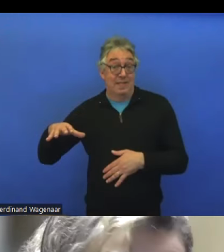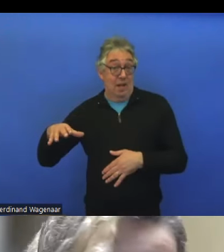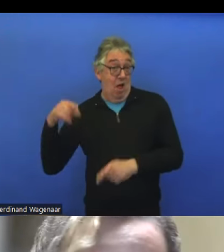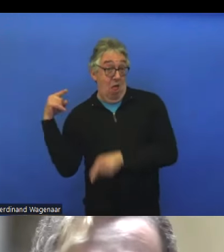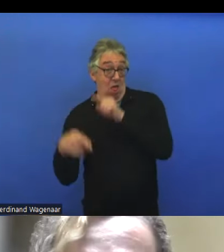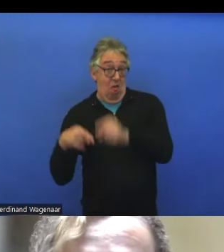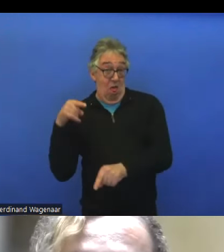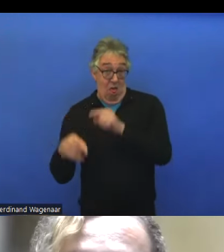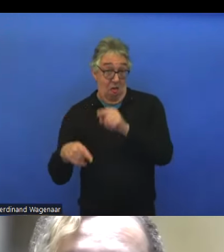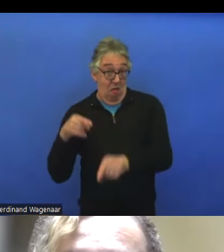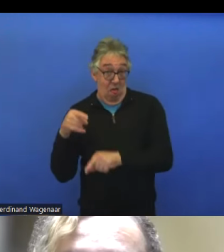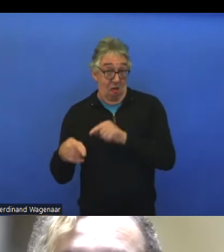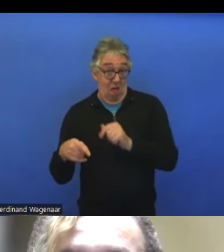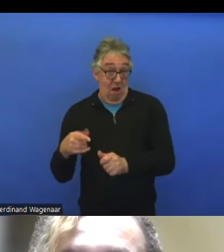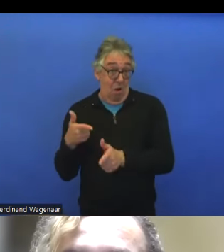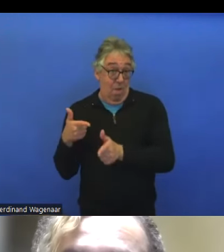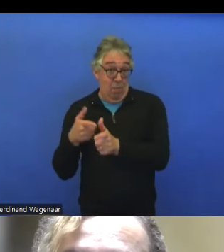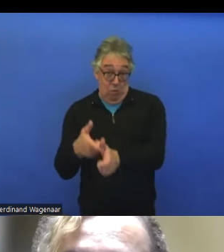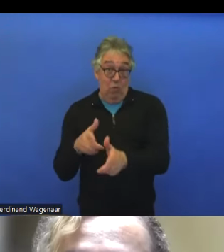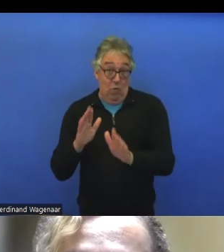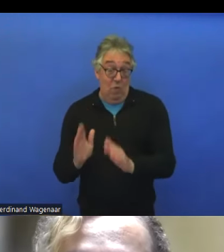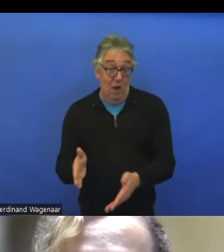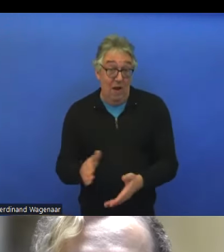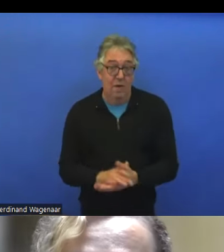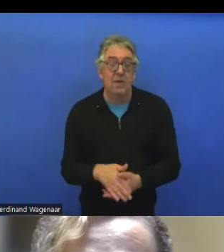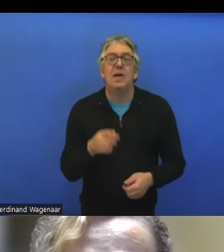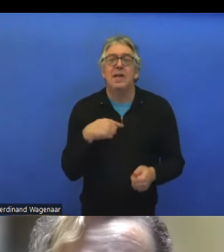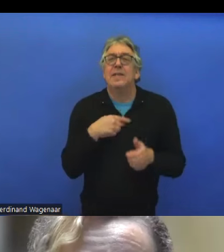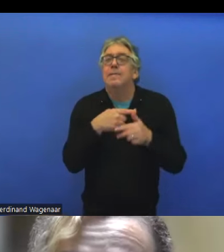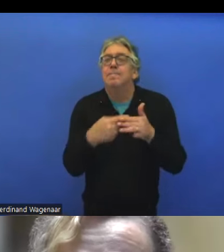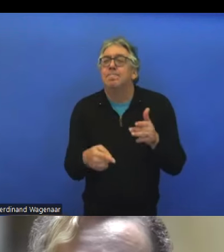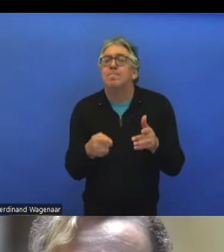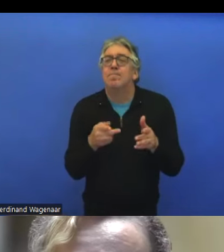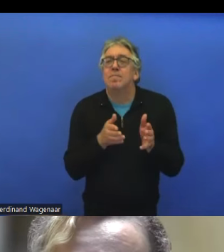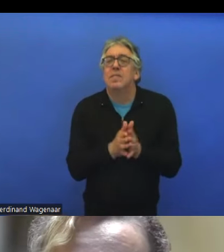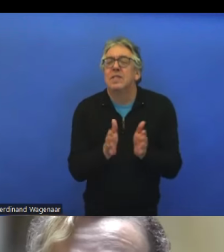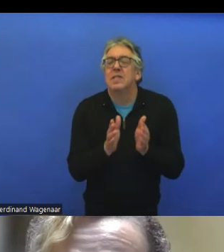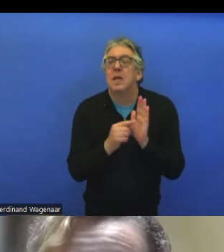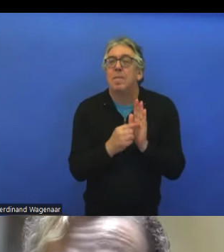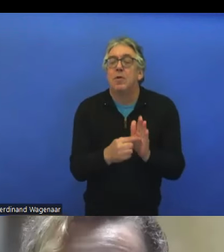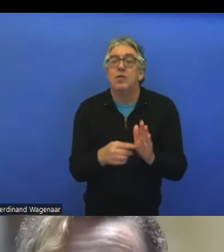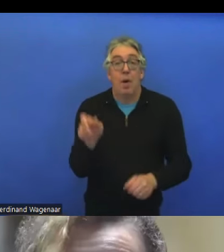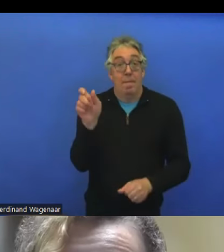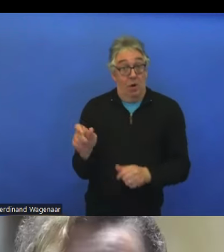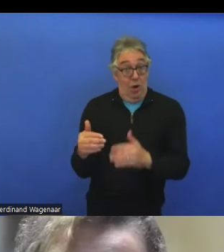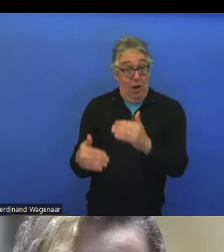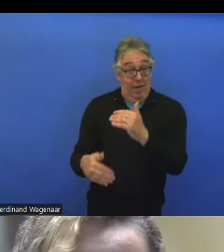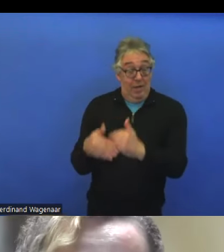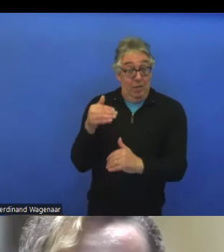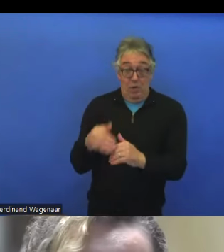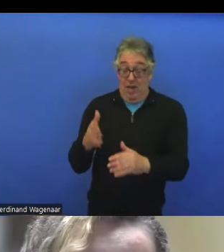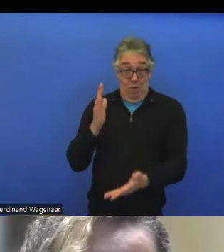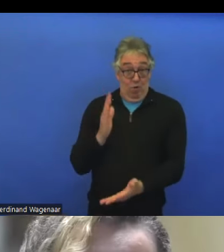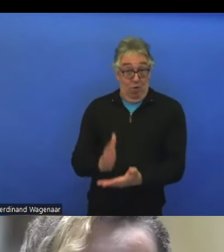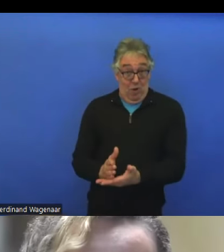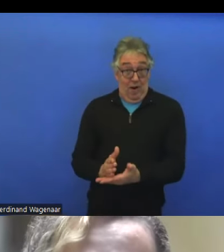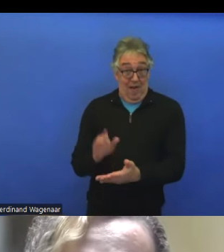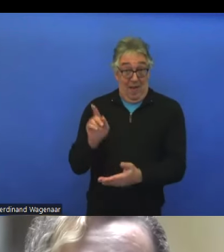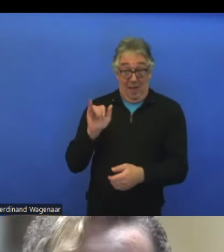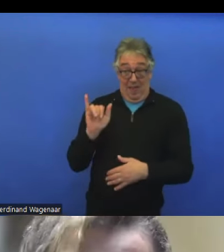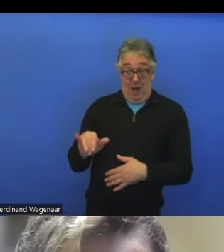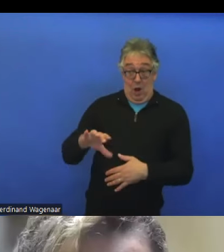examples, I'll mention a few to you, but some examples whereby persons with disabilities are being targeted in their